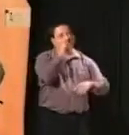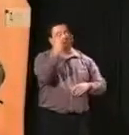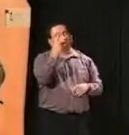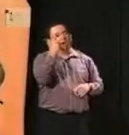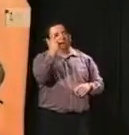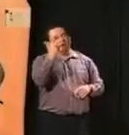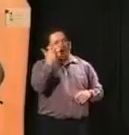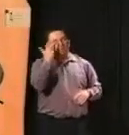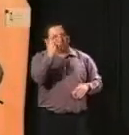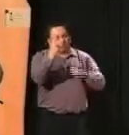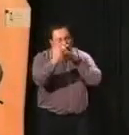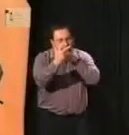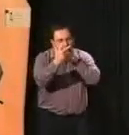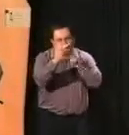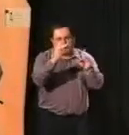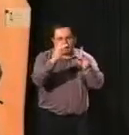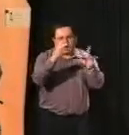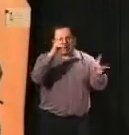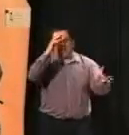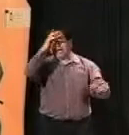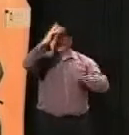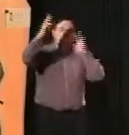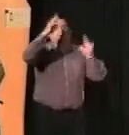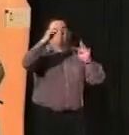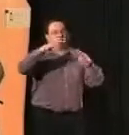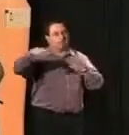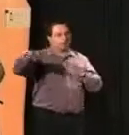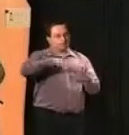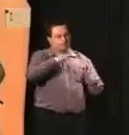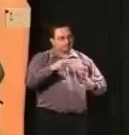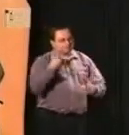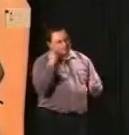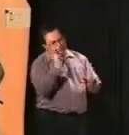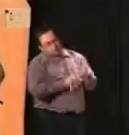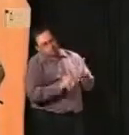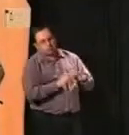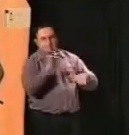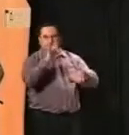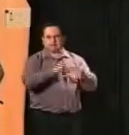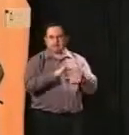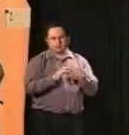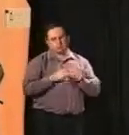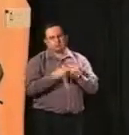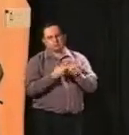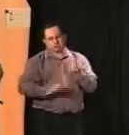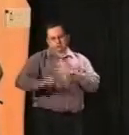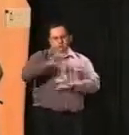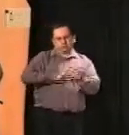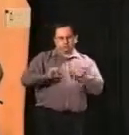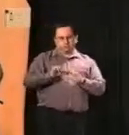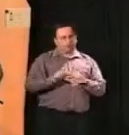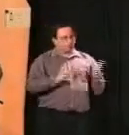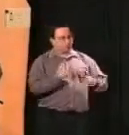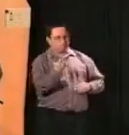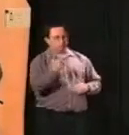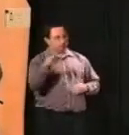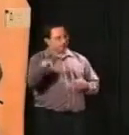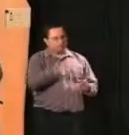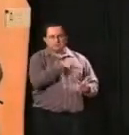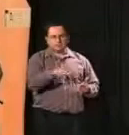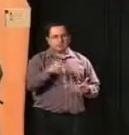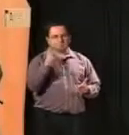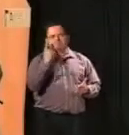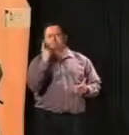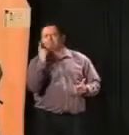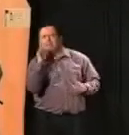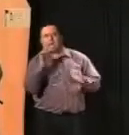improvisational pieces that are going to explore touch, relationship to self, and relationship to one another. These pieces are about the search for